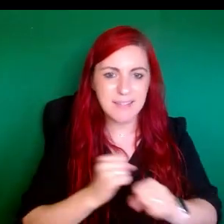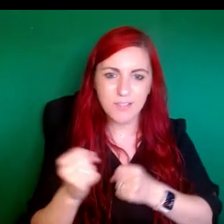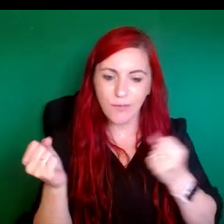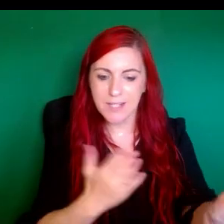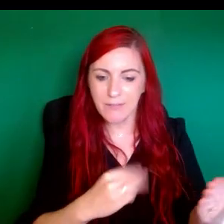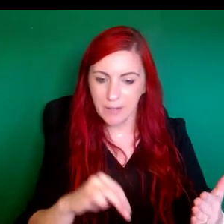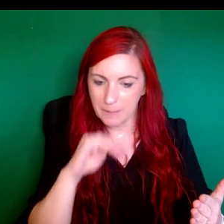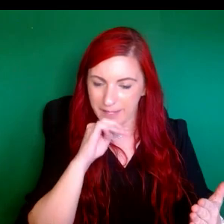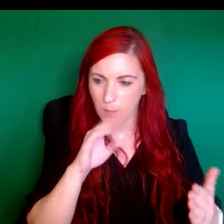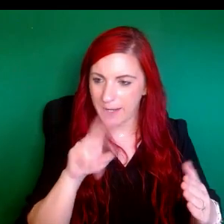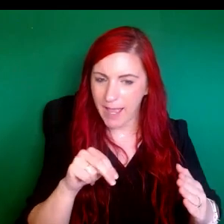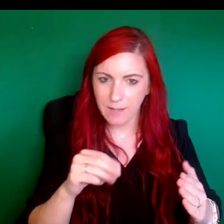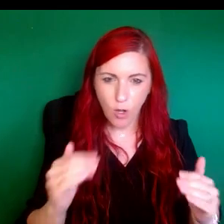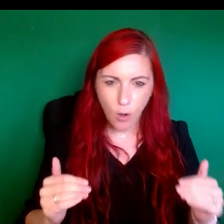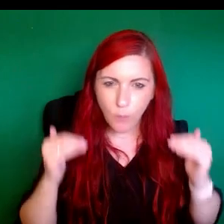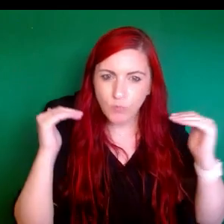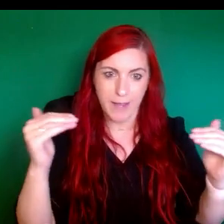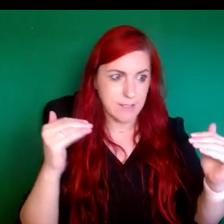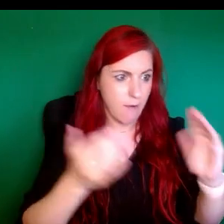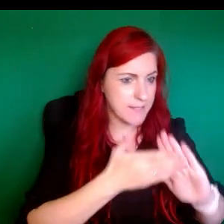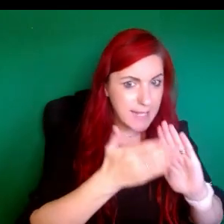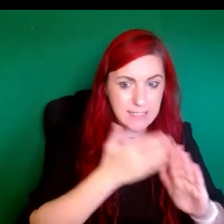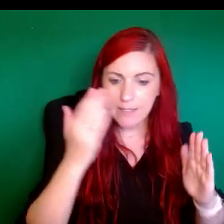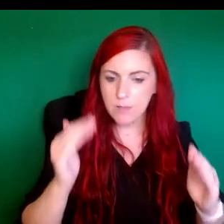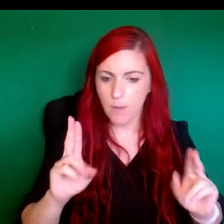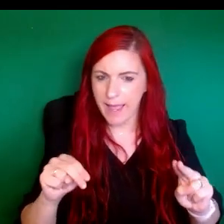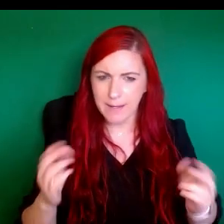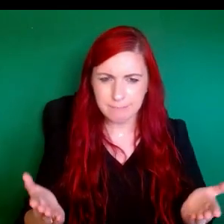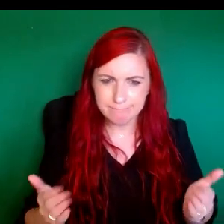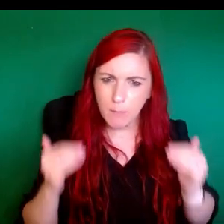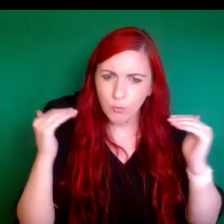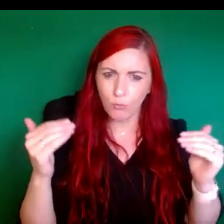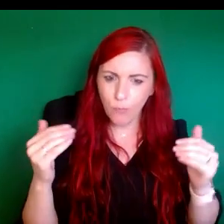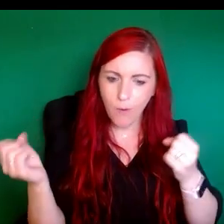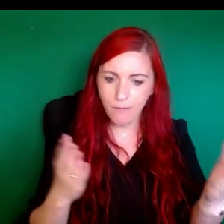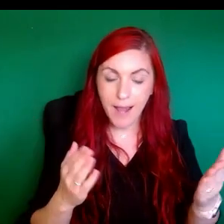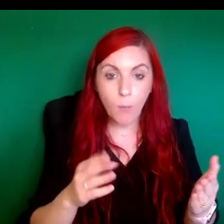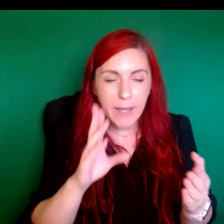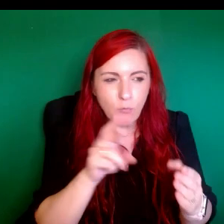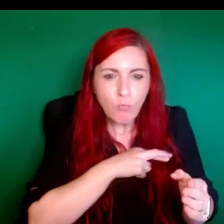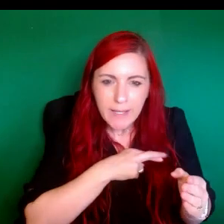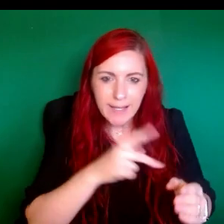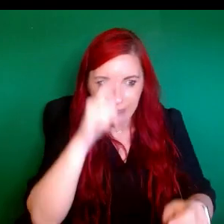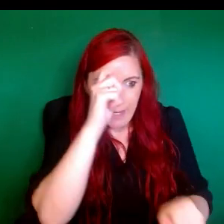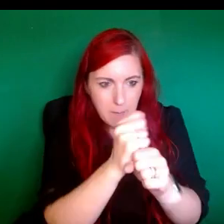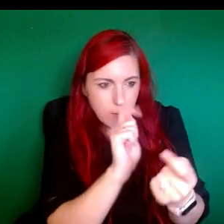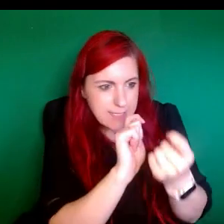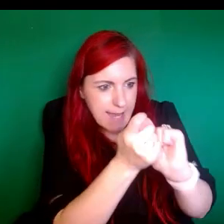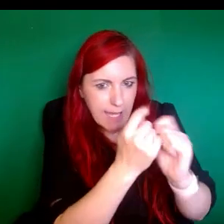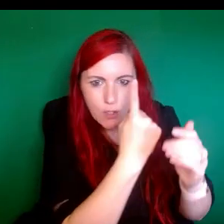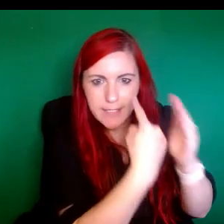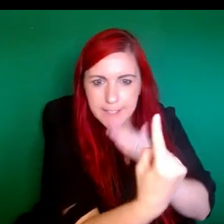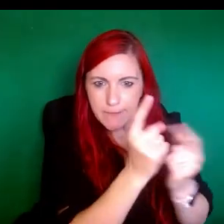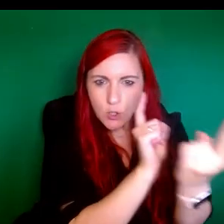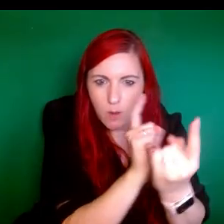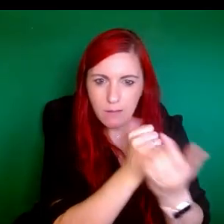facilities, and we're able to look at each person, what they might need, and provide them with things that will help them in their journey through homelessness. Lovely.